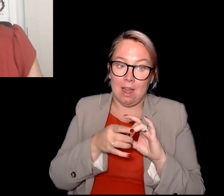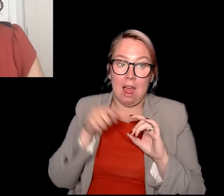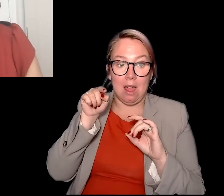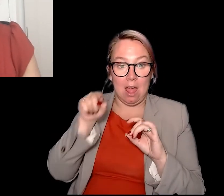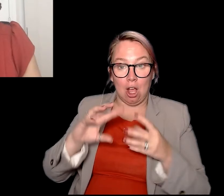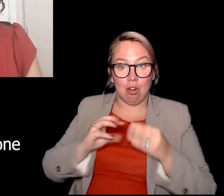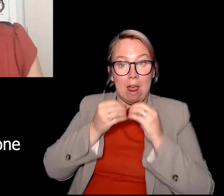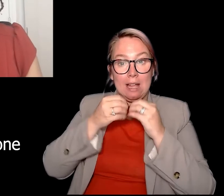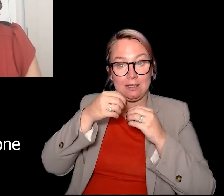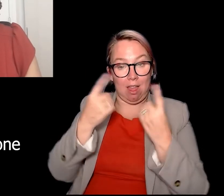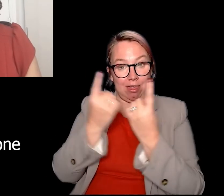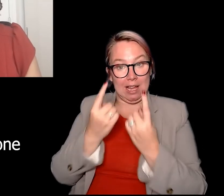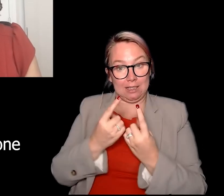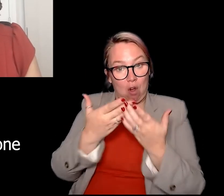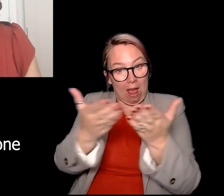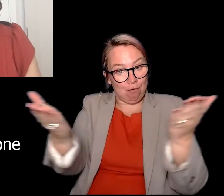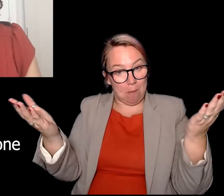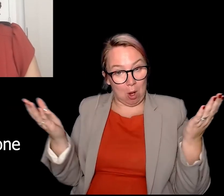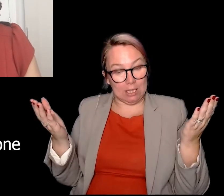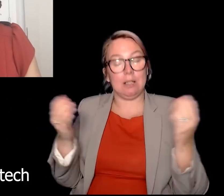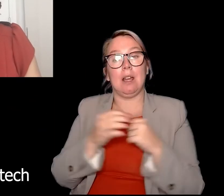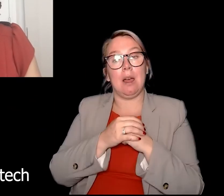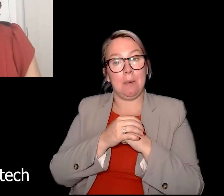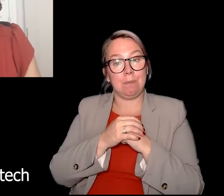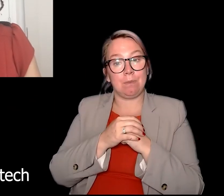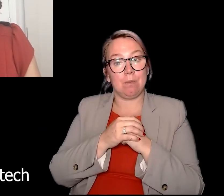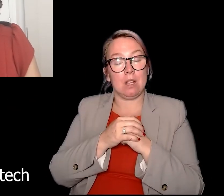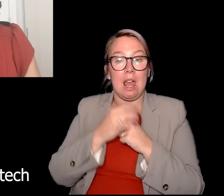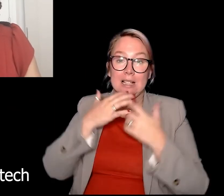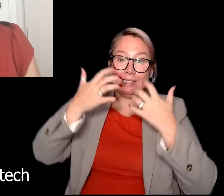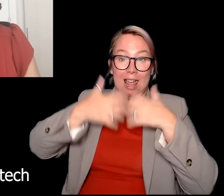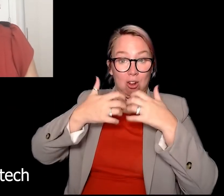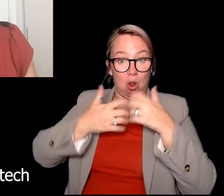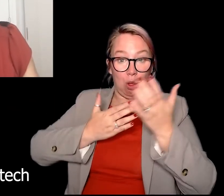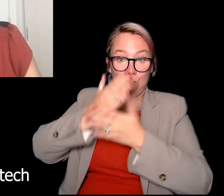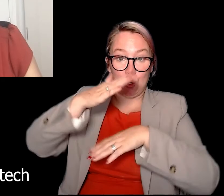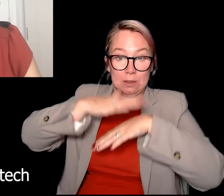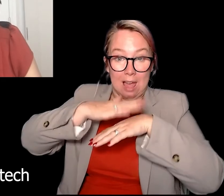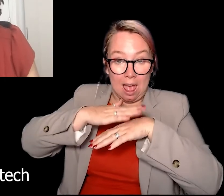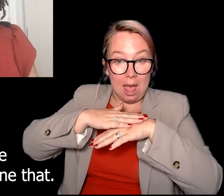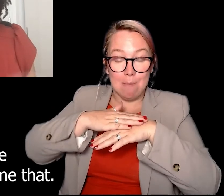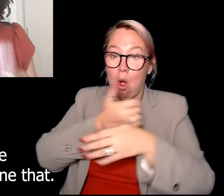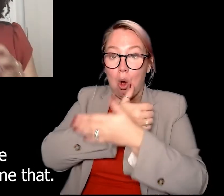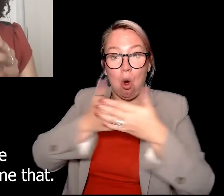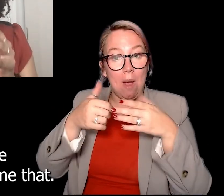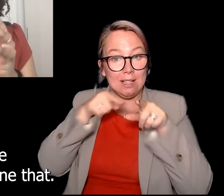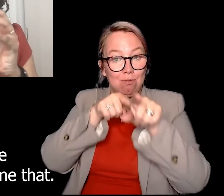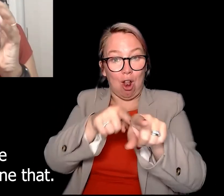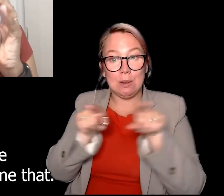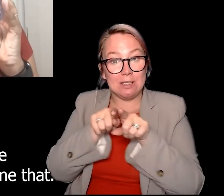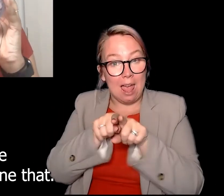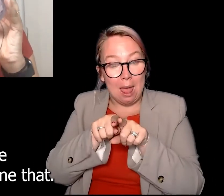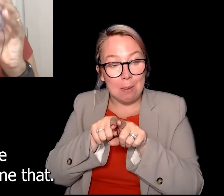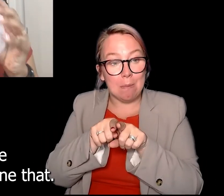question, which is about that building stuff for everyone. And I think it's fair to say that the way that tech has developed over time